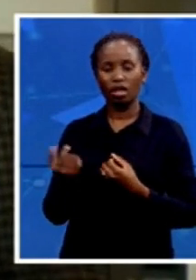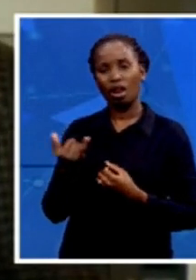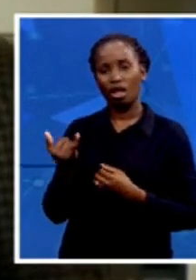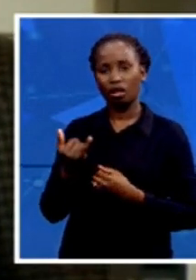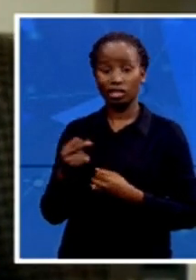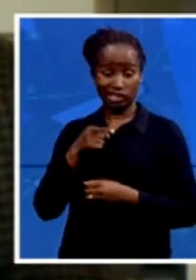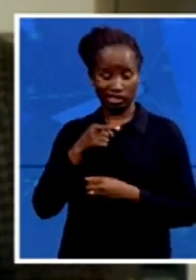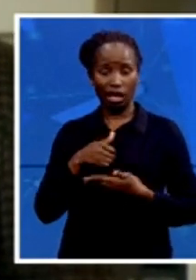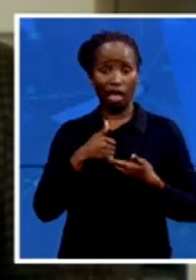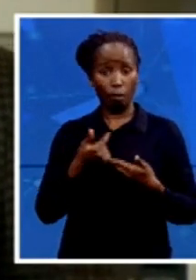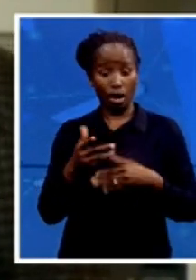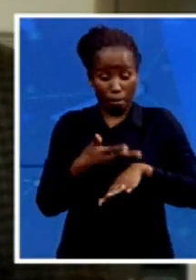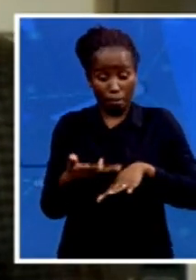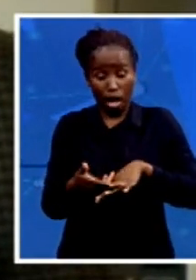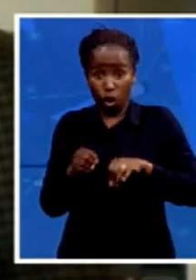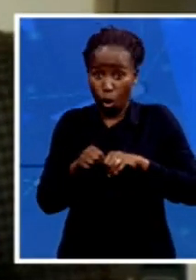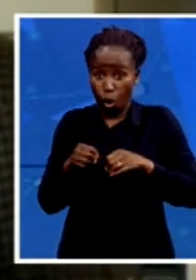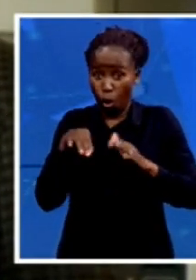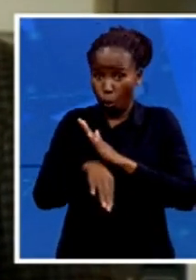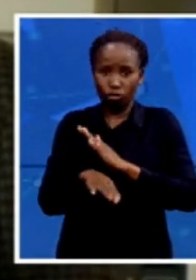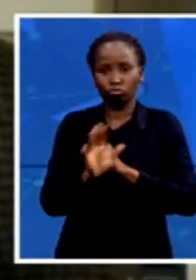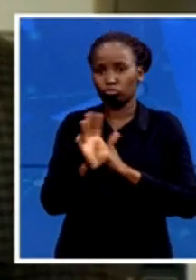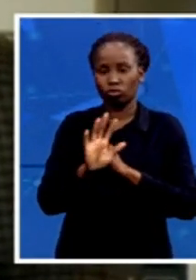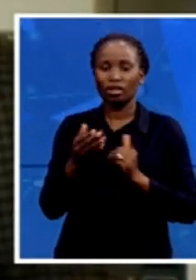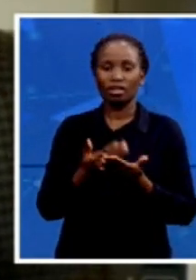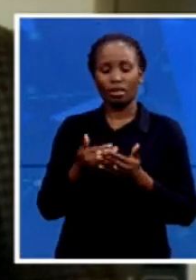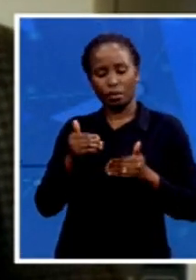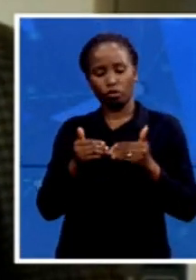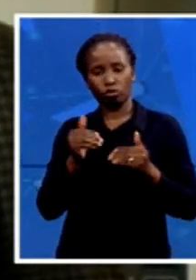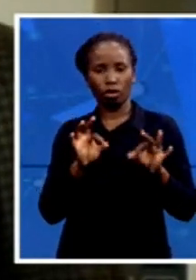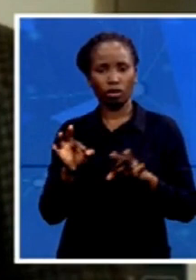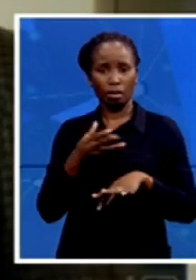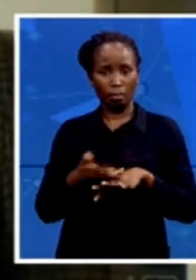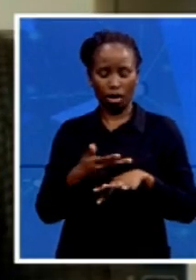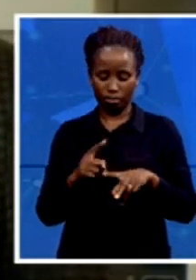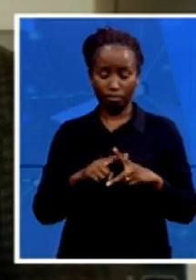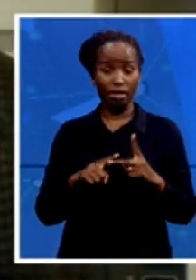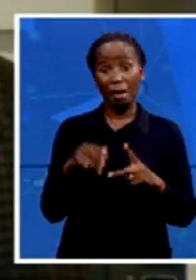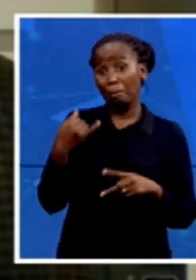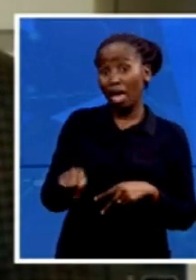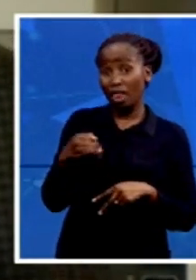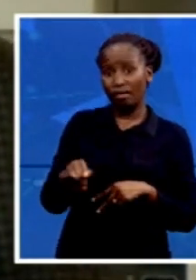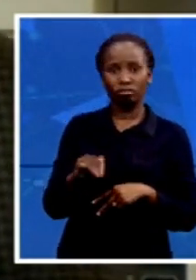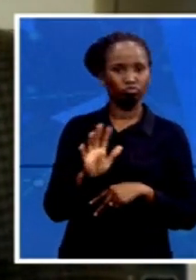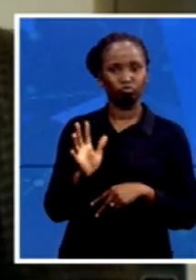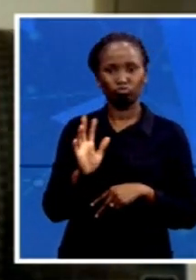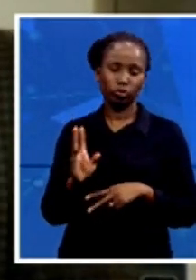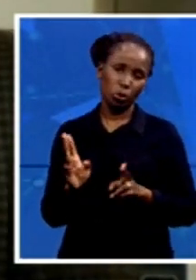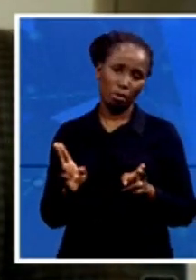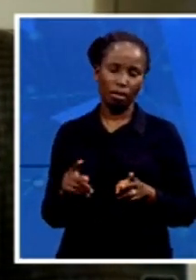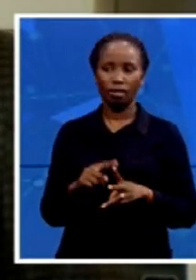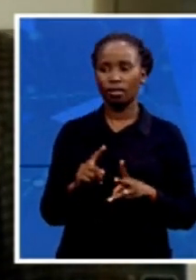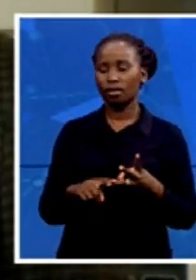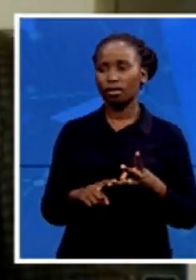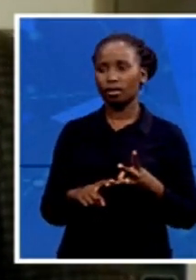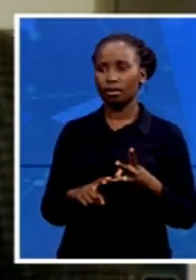trauma, which translates to minimal inflammation, less pain. And less hospital stay for patients, which is